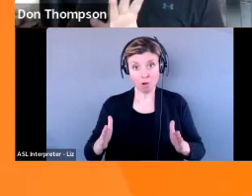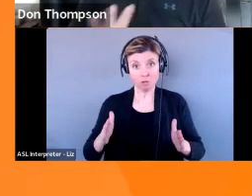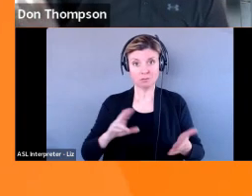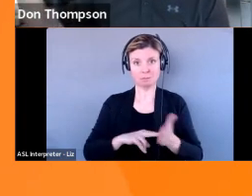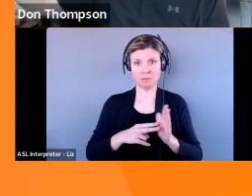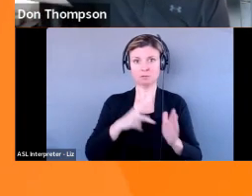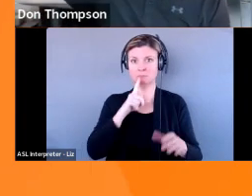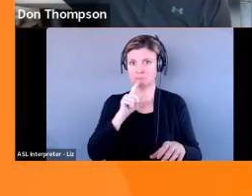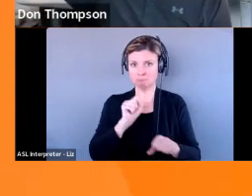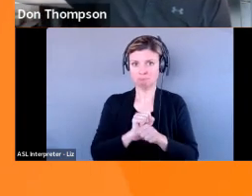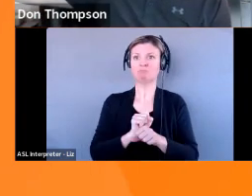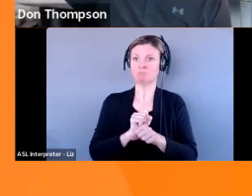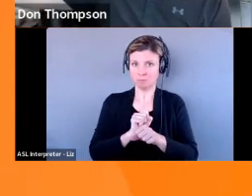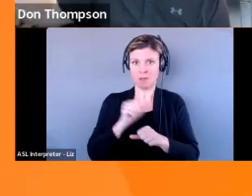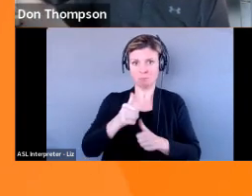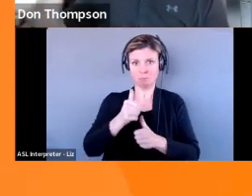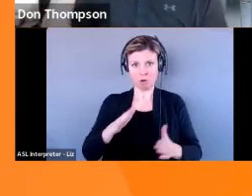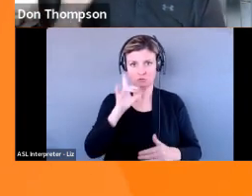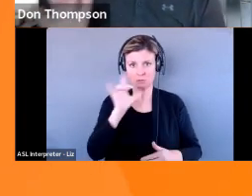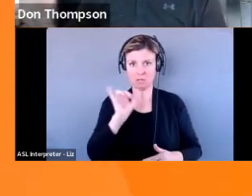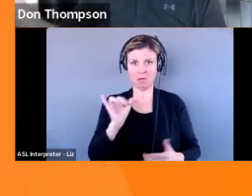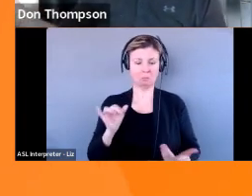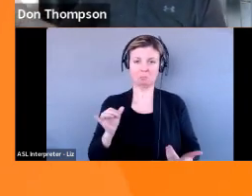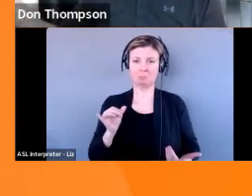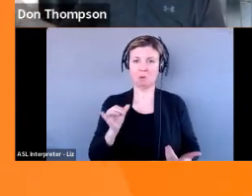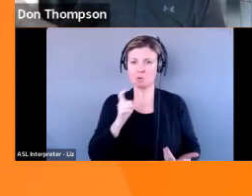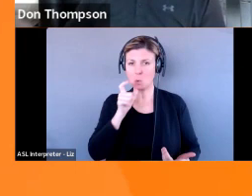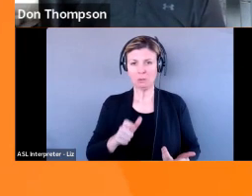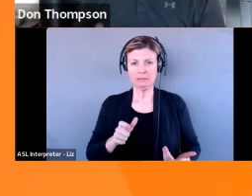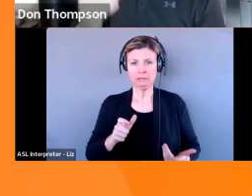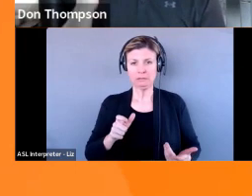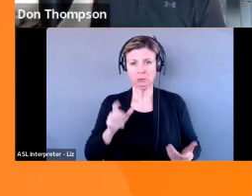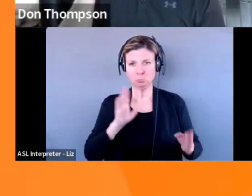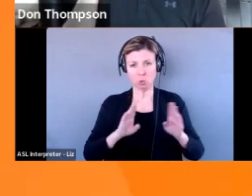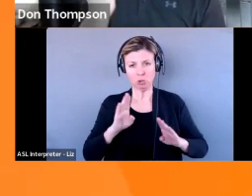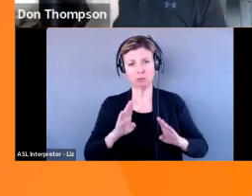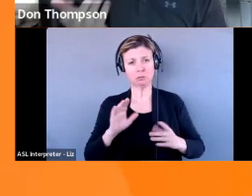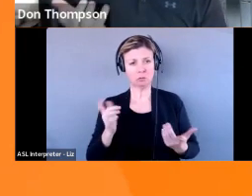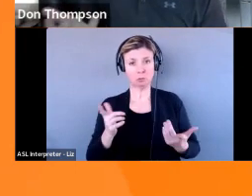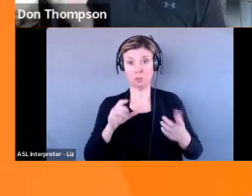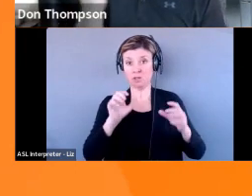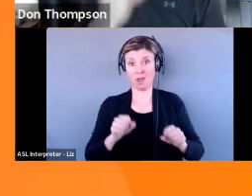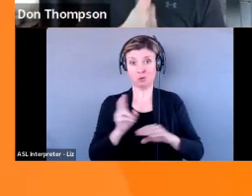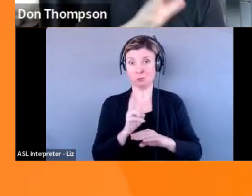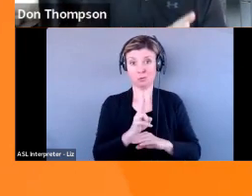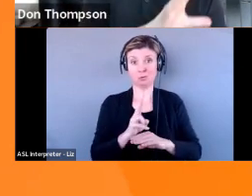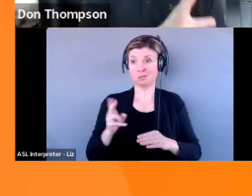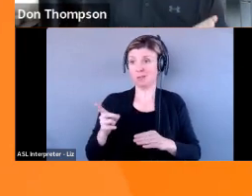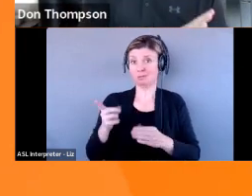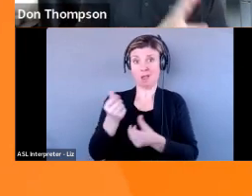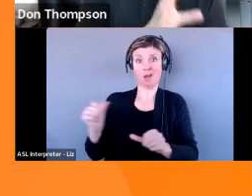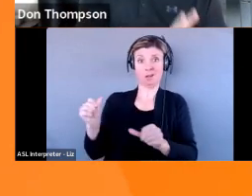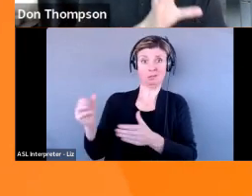for Amazon versus other retailers, okay? We can use the same packaging. We can also have custom